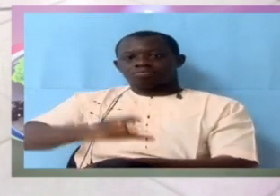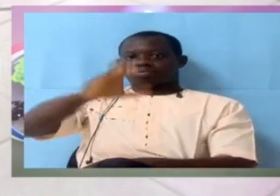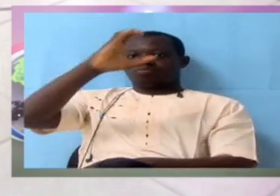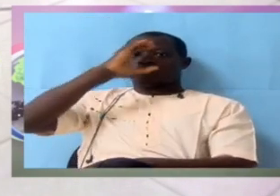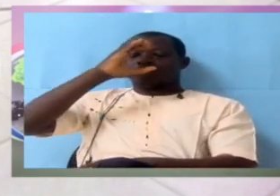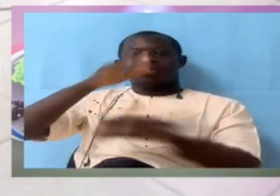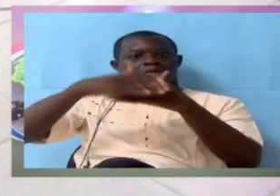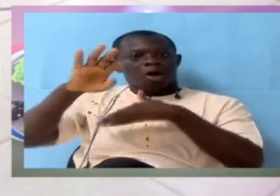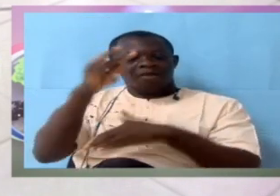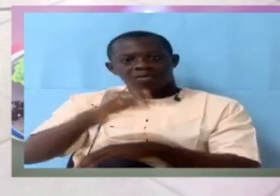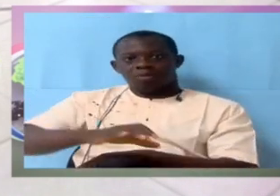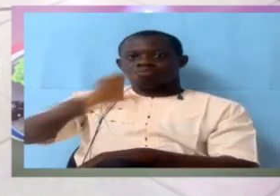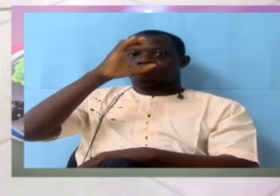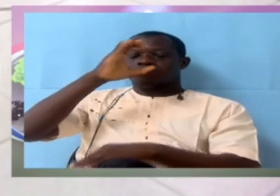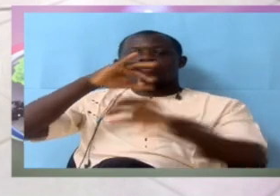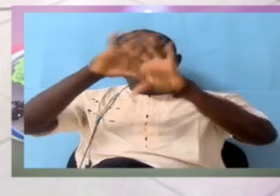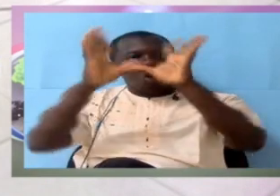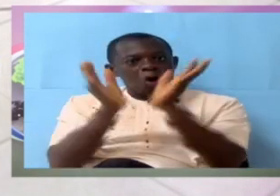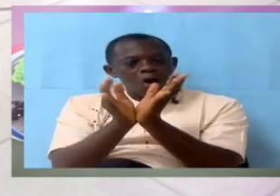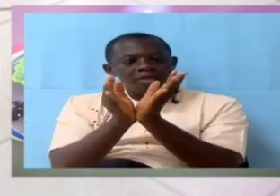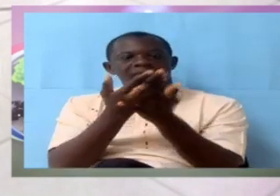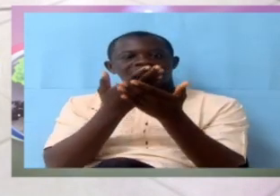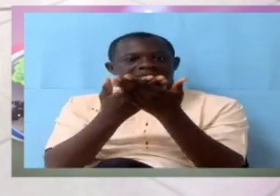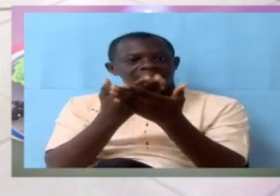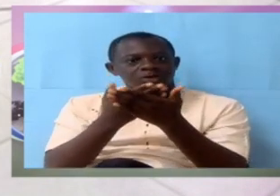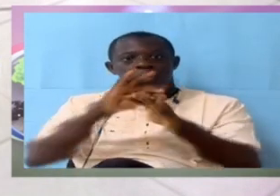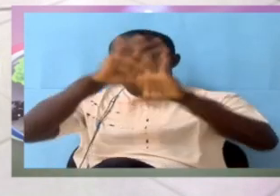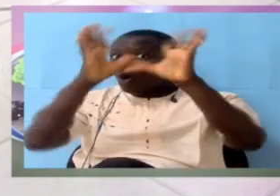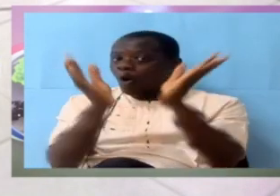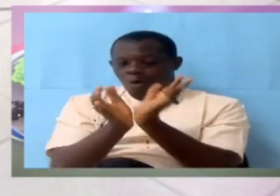He will tell you to drink all. After you drink the whole cup,